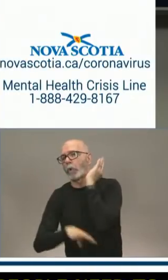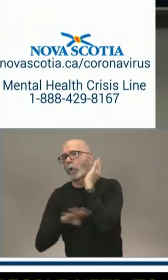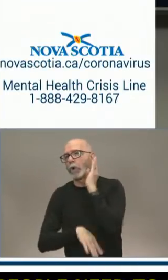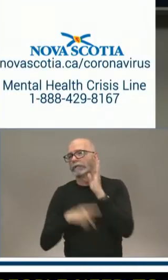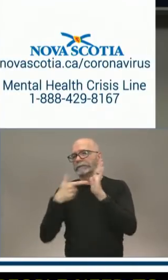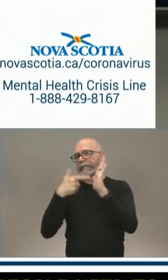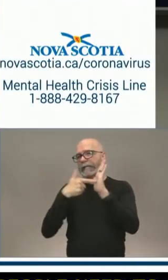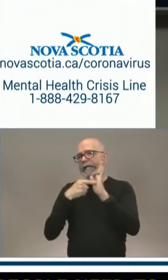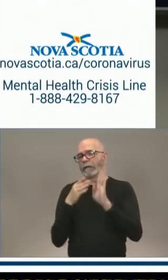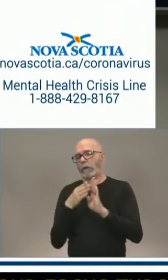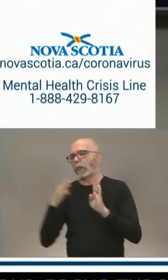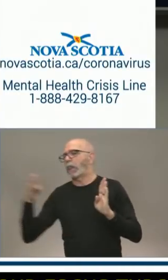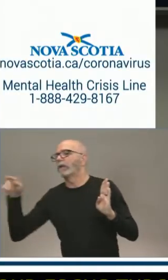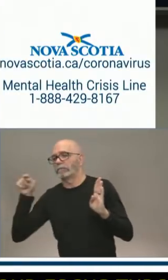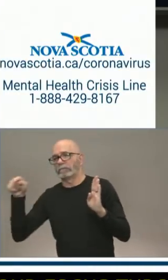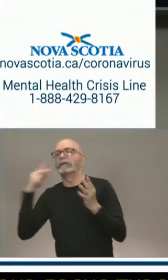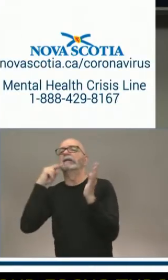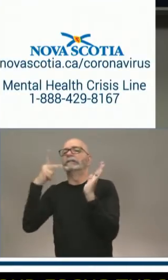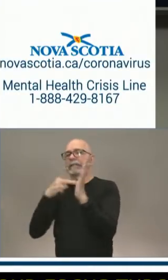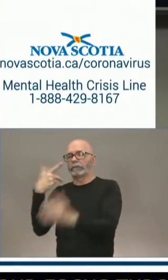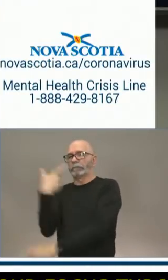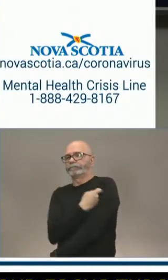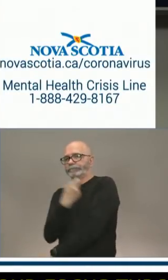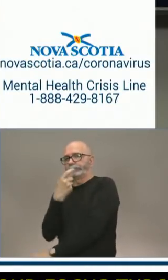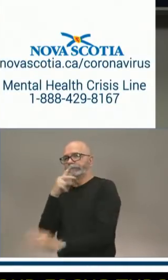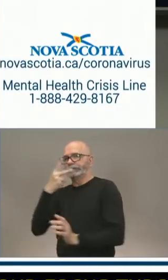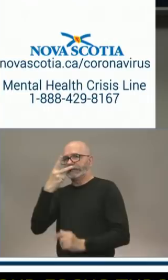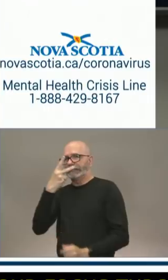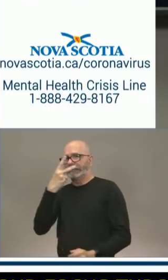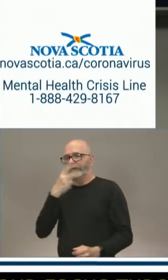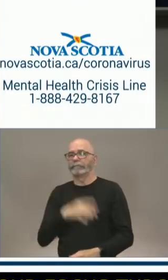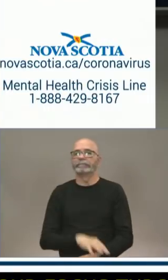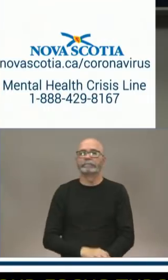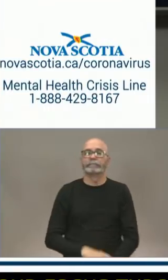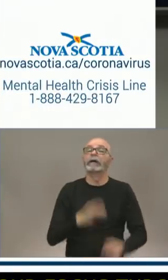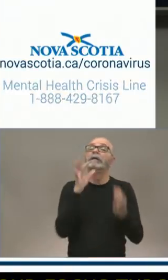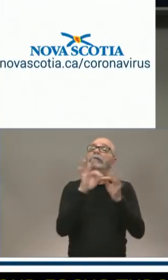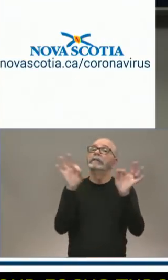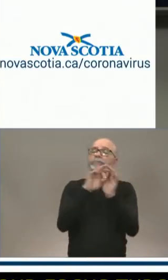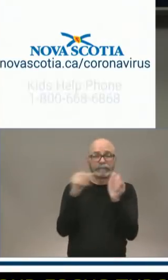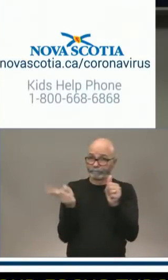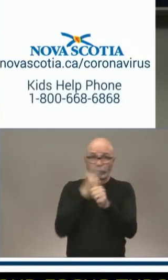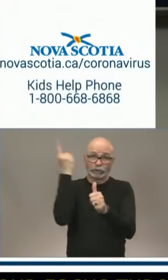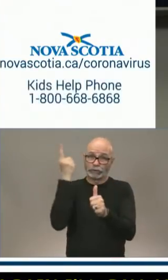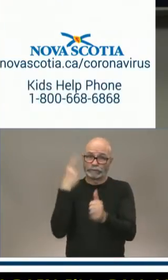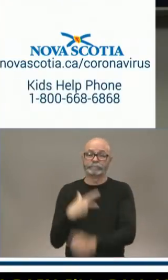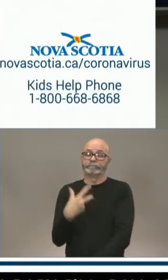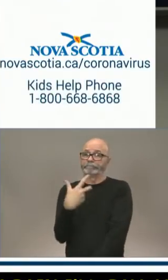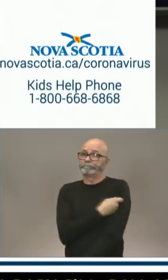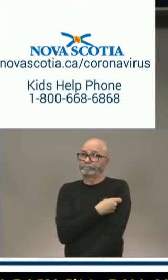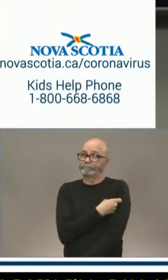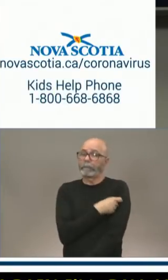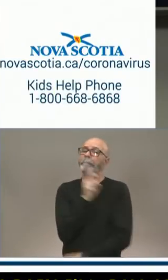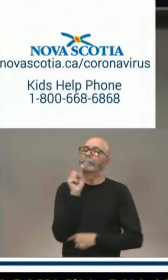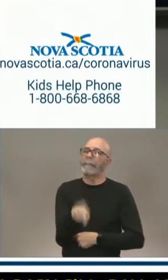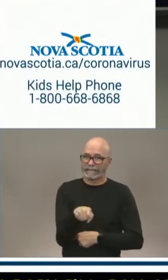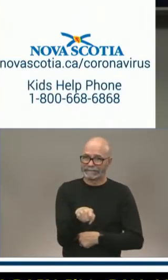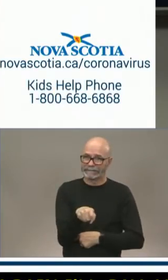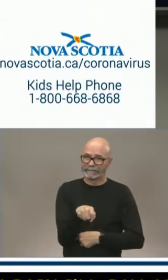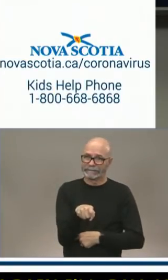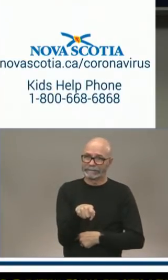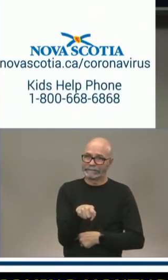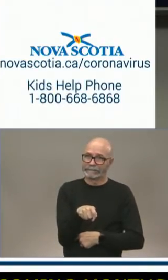coming months. It's as critical as it is for people to get the first dose, it'll be equally important for them to follow up and get their second